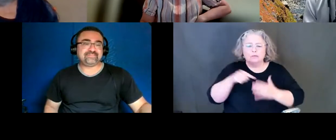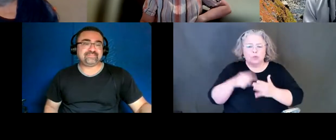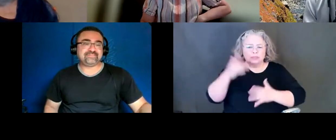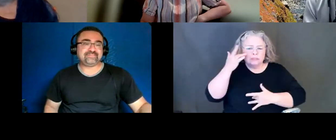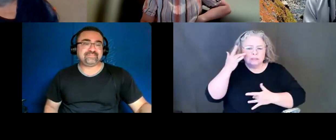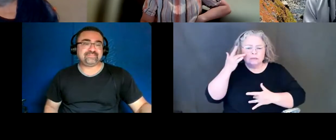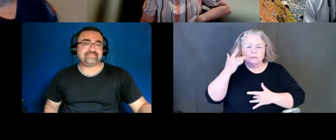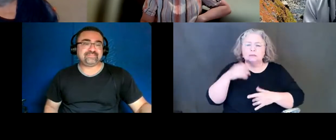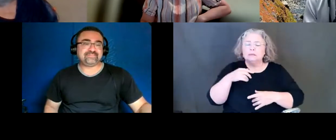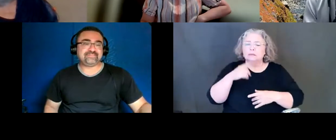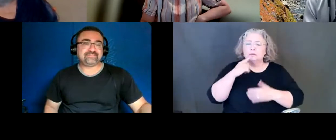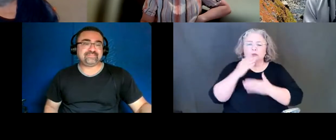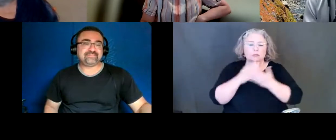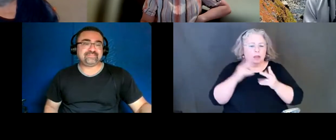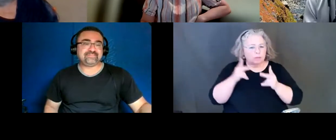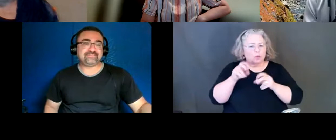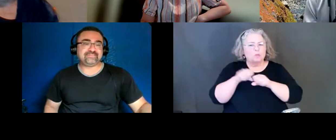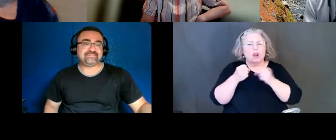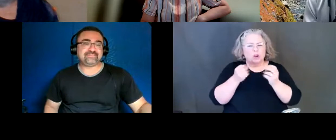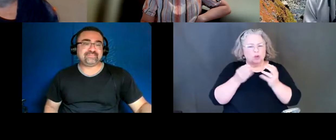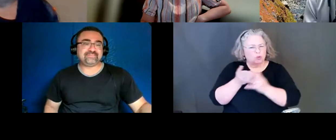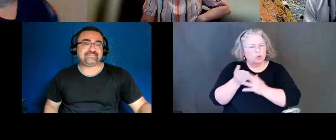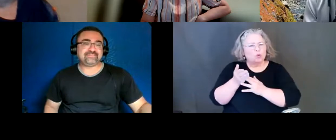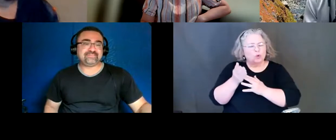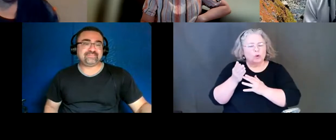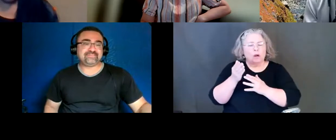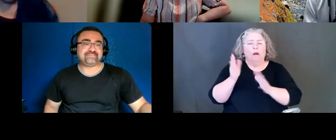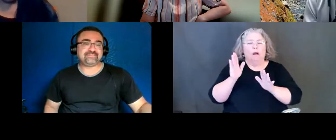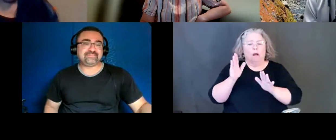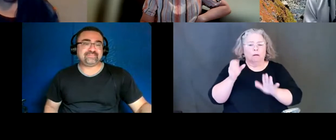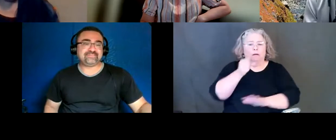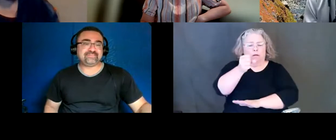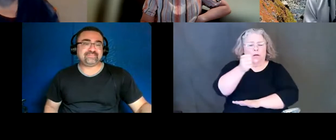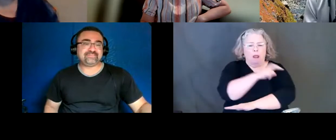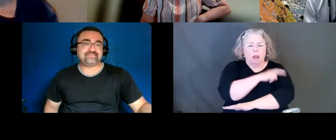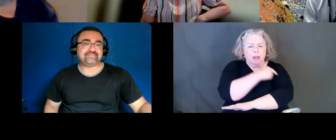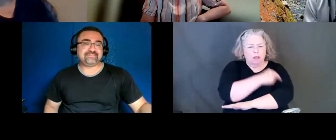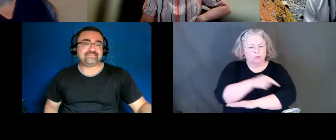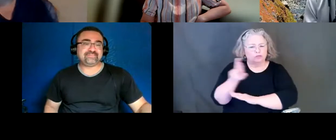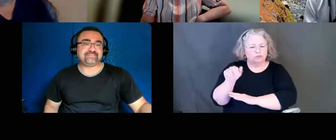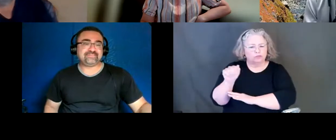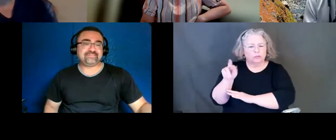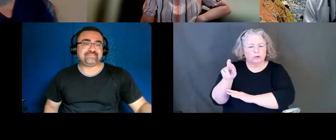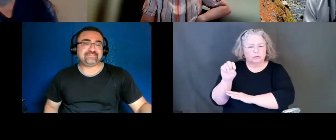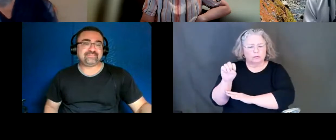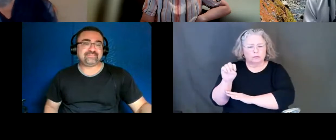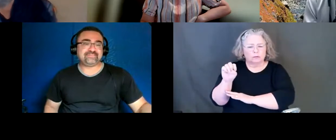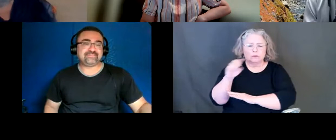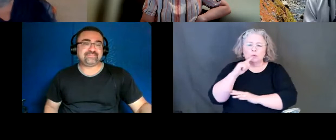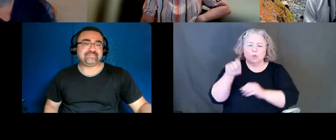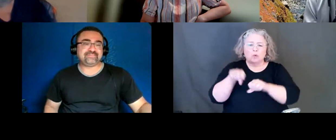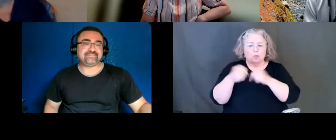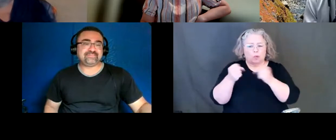There are occasionally people who break through and end up being hospitalized. And again, those